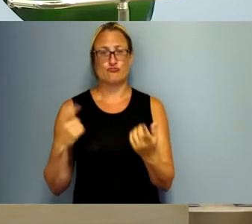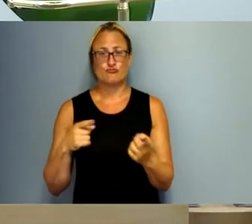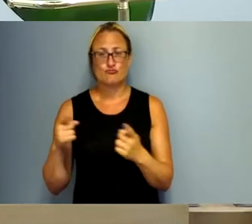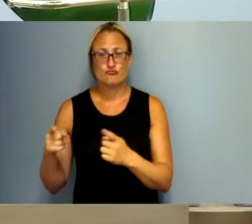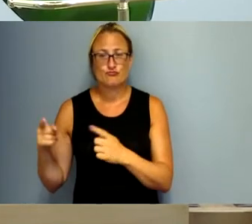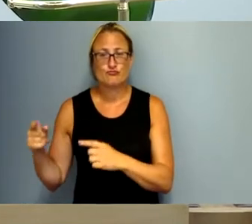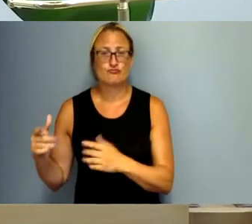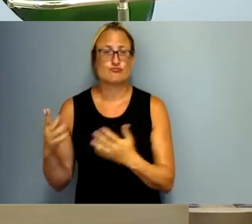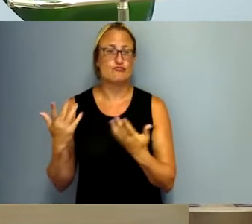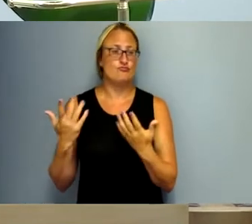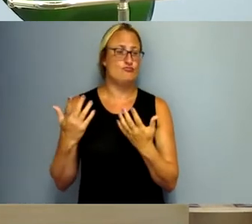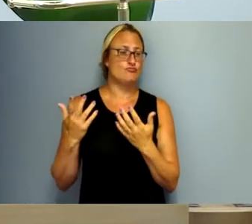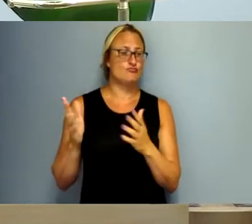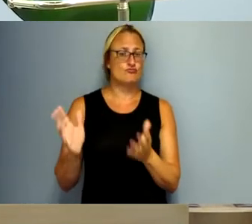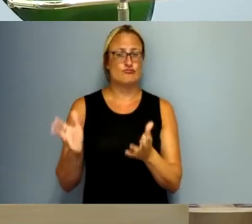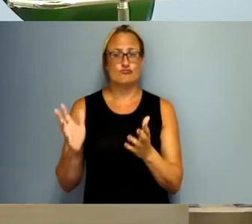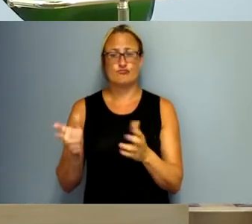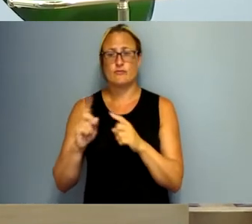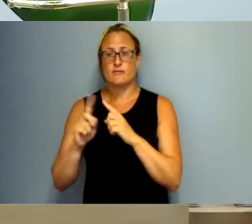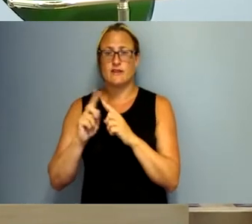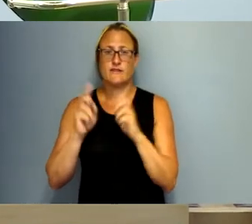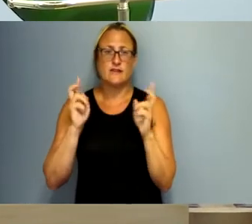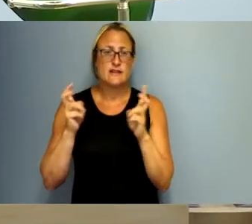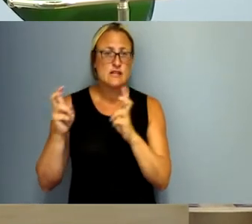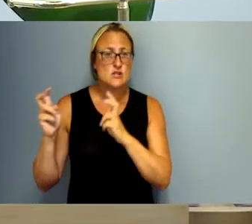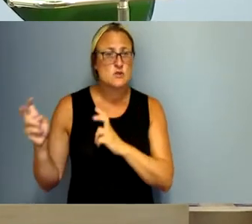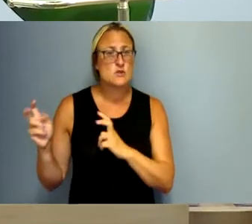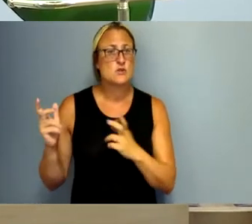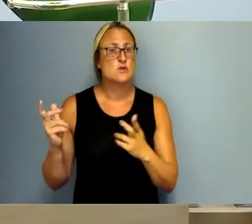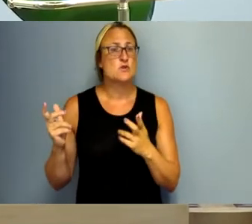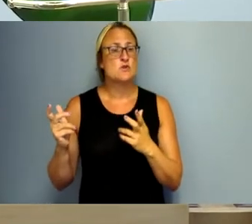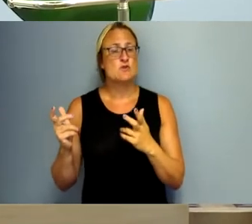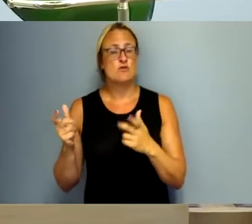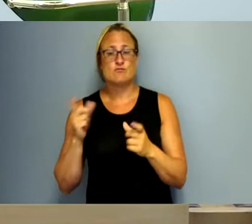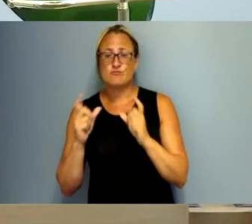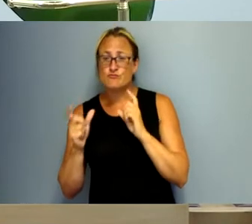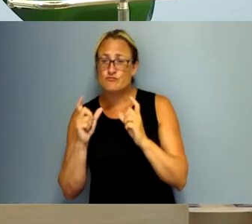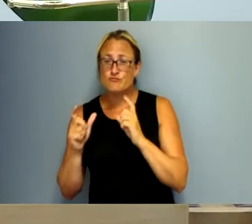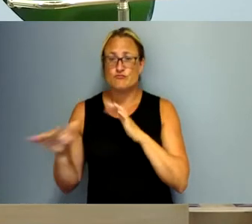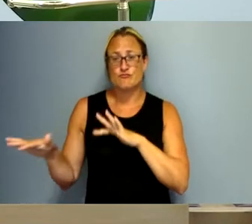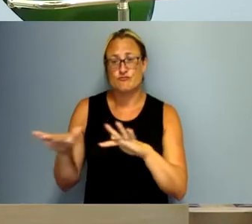and about issues, and they would have a couple drinks together,